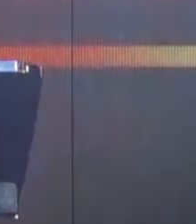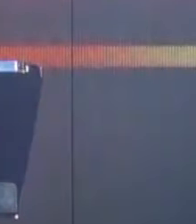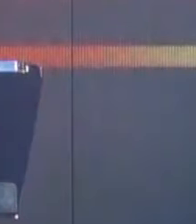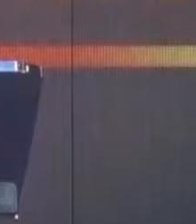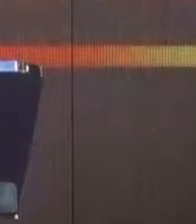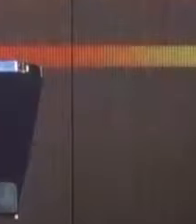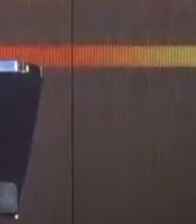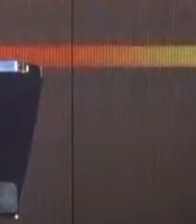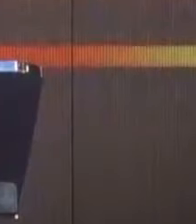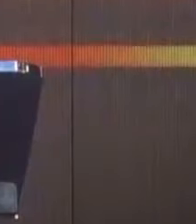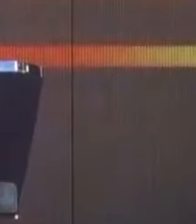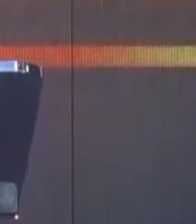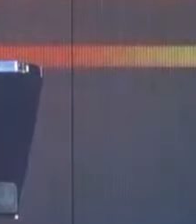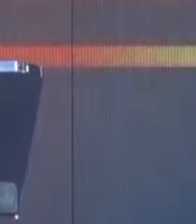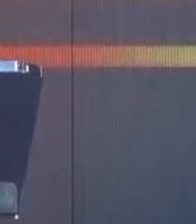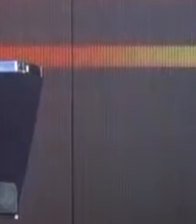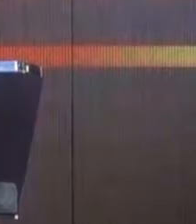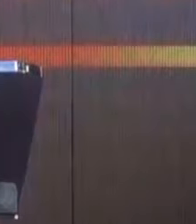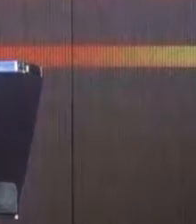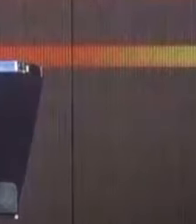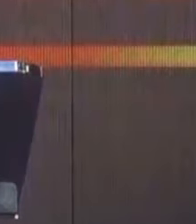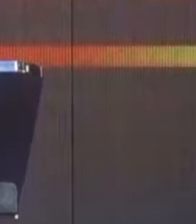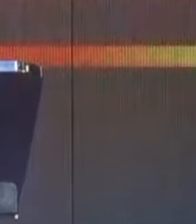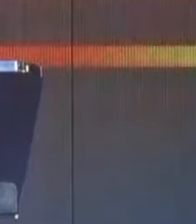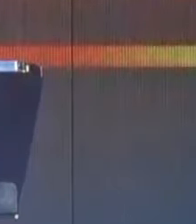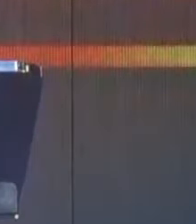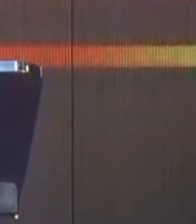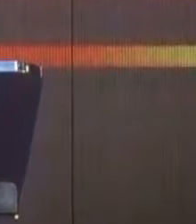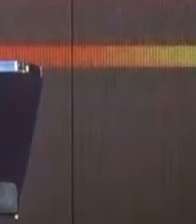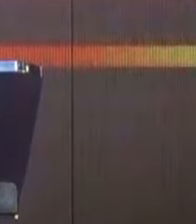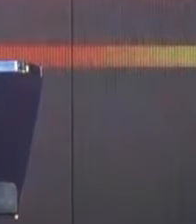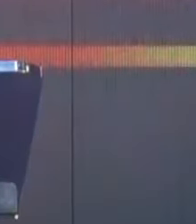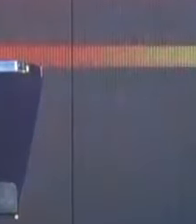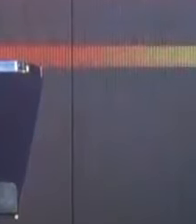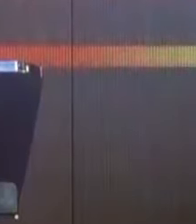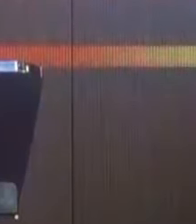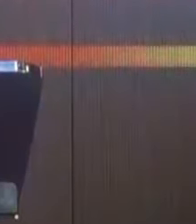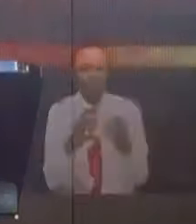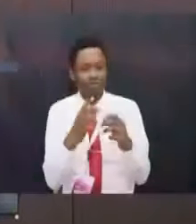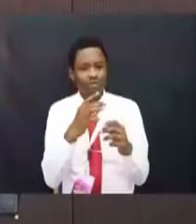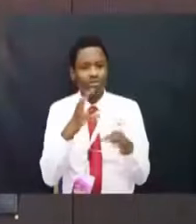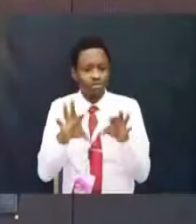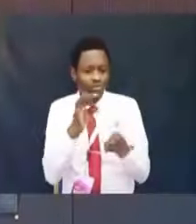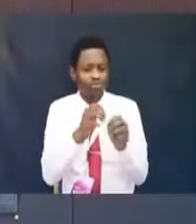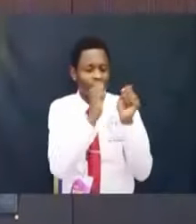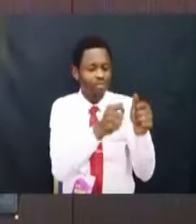of encouragement. Do we have? No. What about the gift, the spiritual gift of giving?